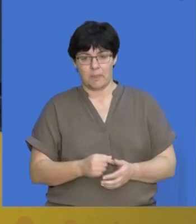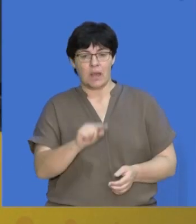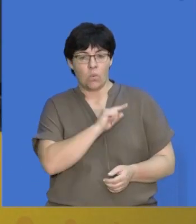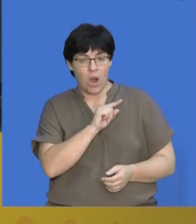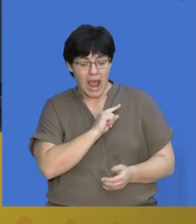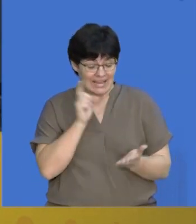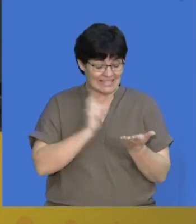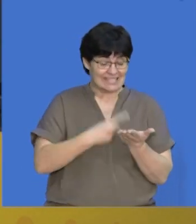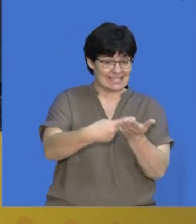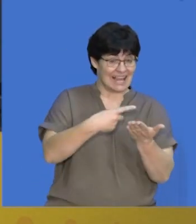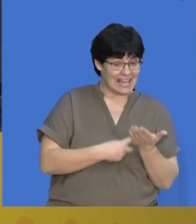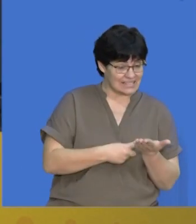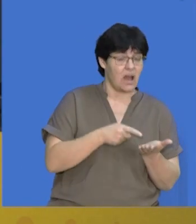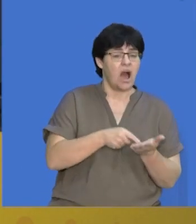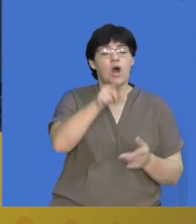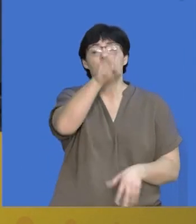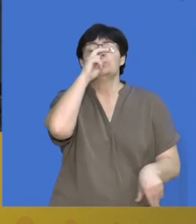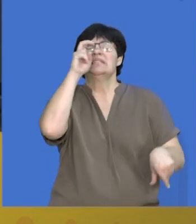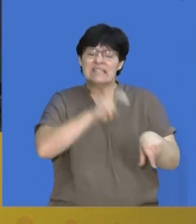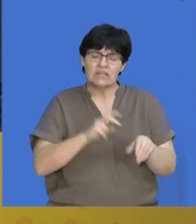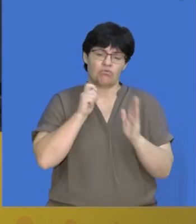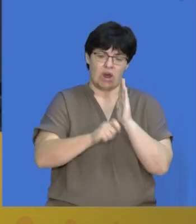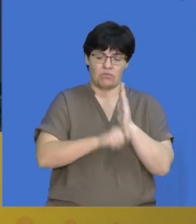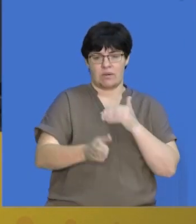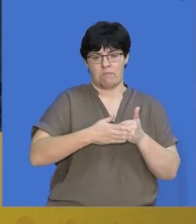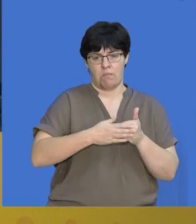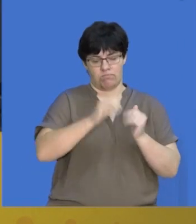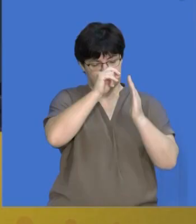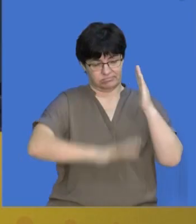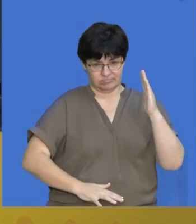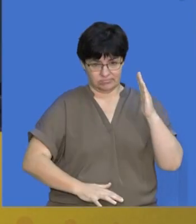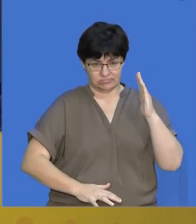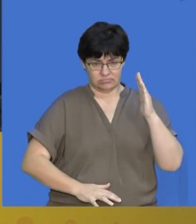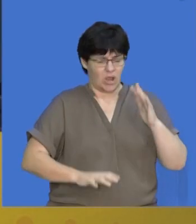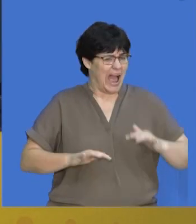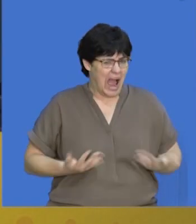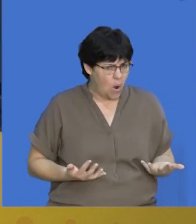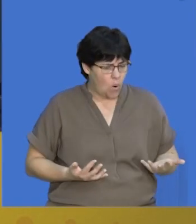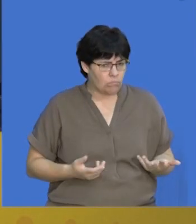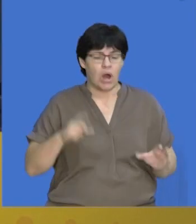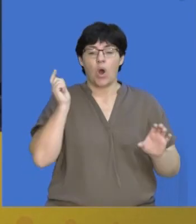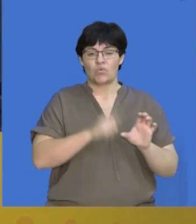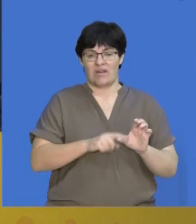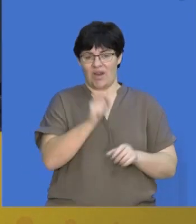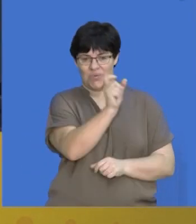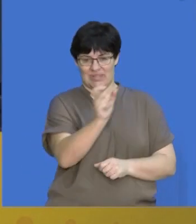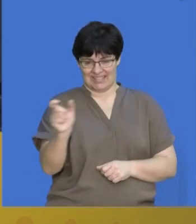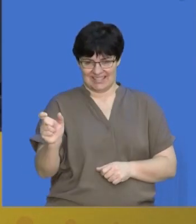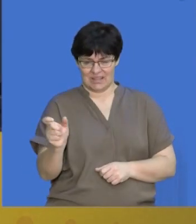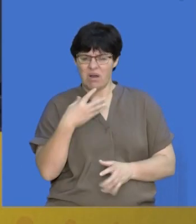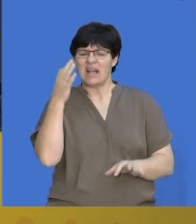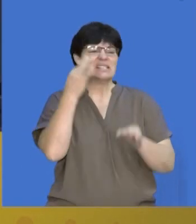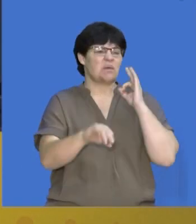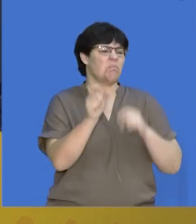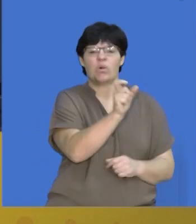word discuss, you are required to write more. How do you write more? Your qualifying words. By using simple